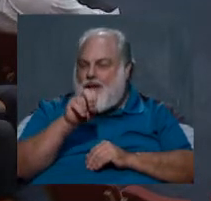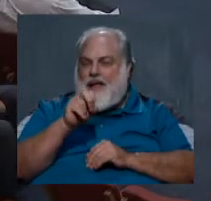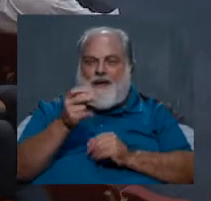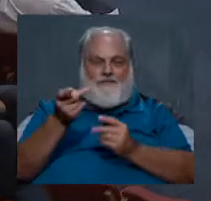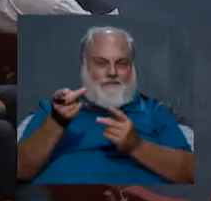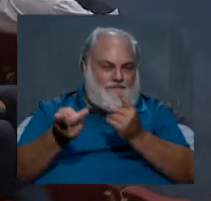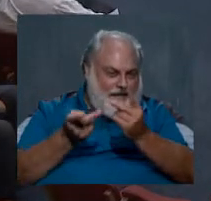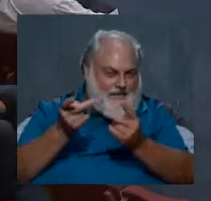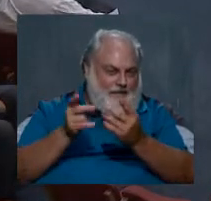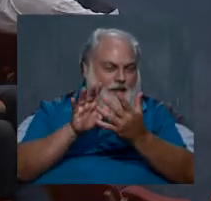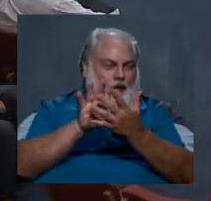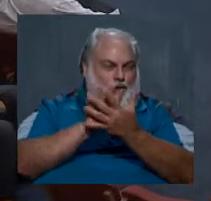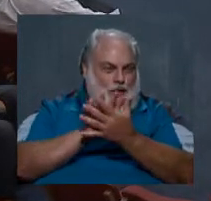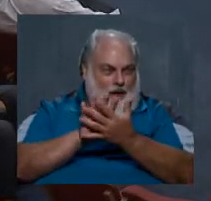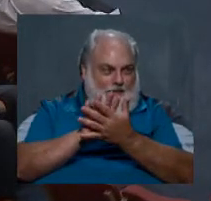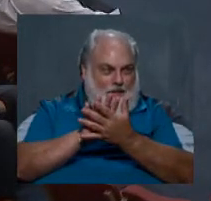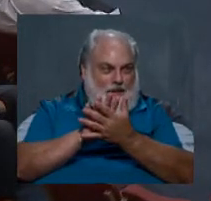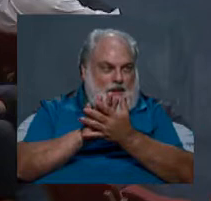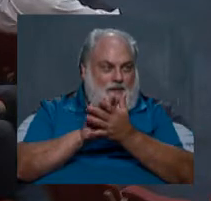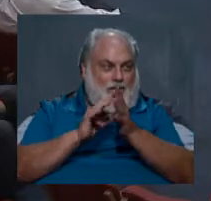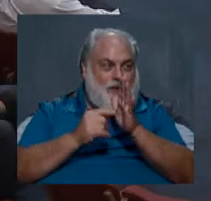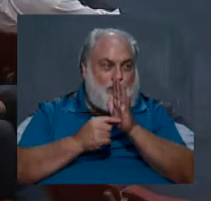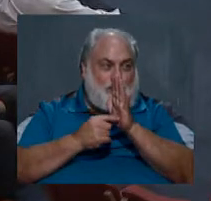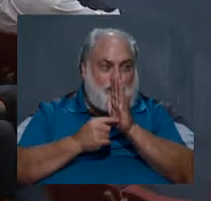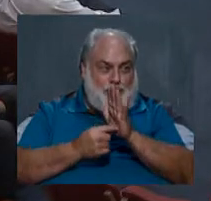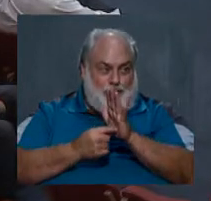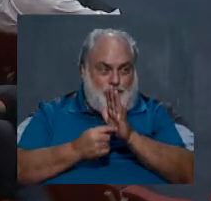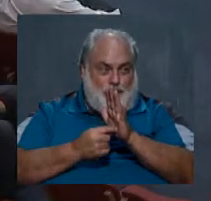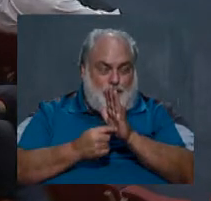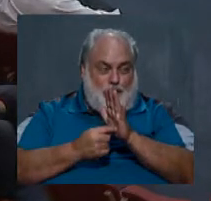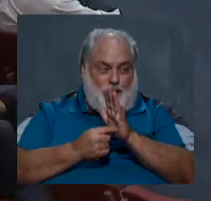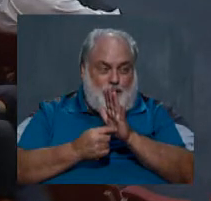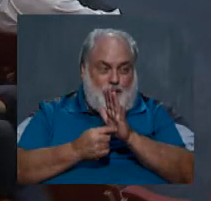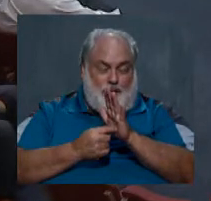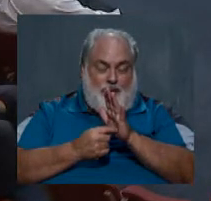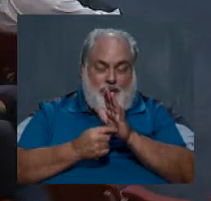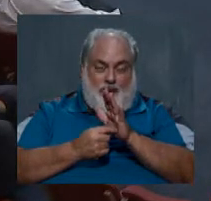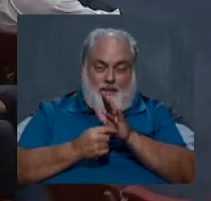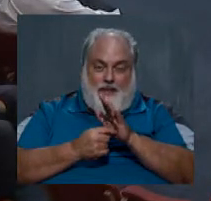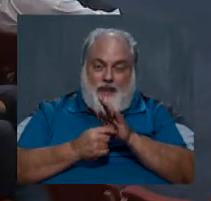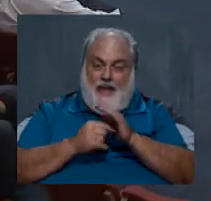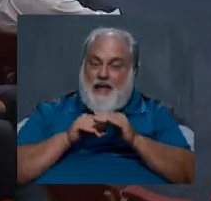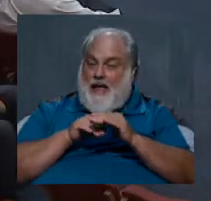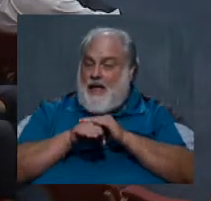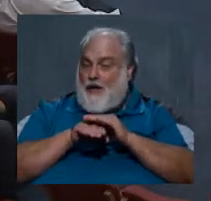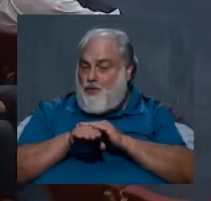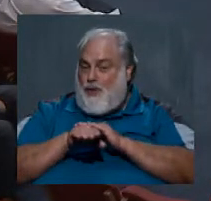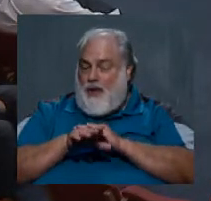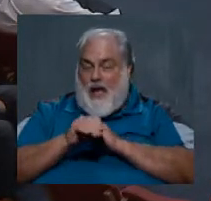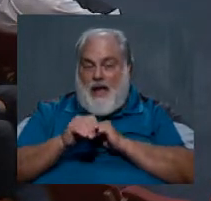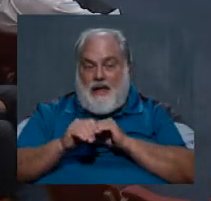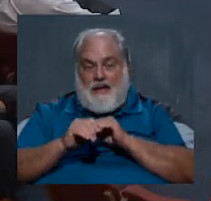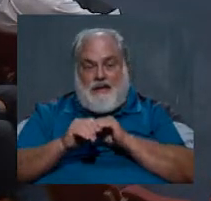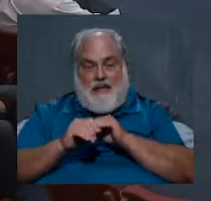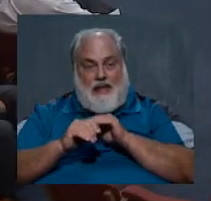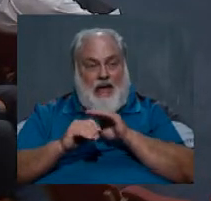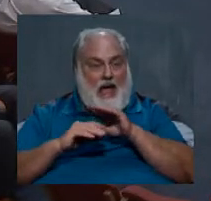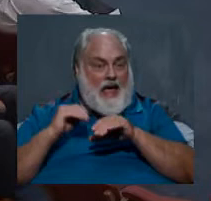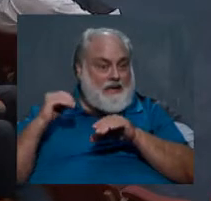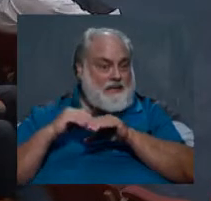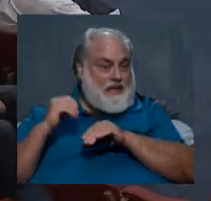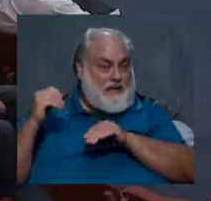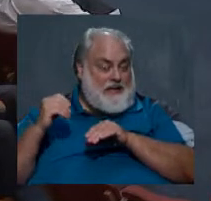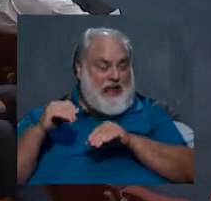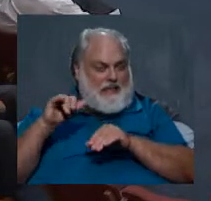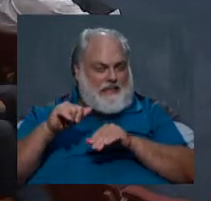was a slide, I think, that actually shows the entry points and exit points of the property. Could we go back to that?